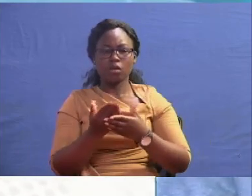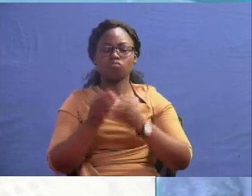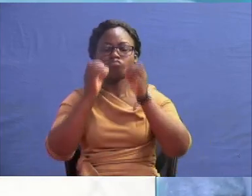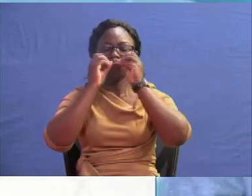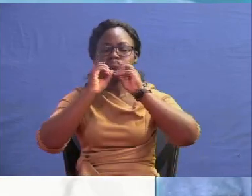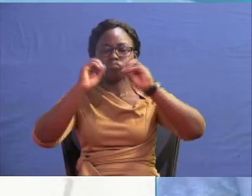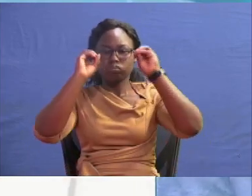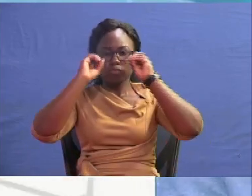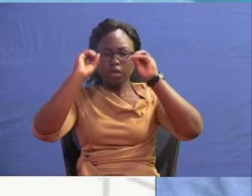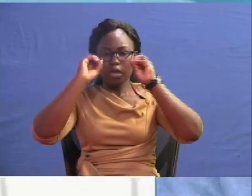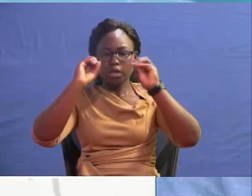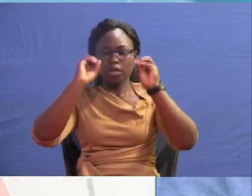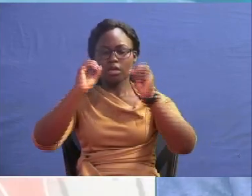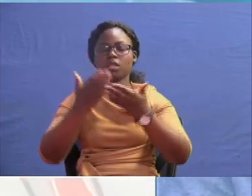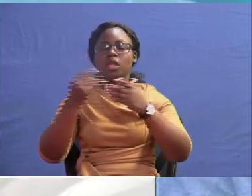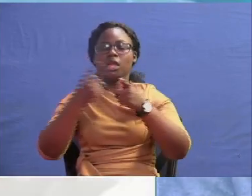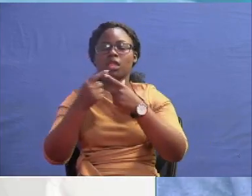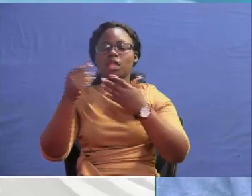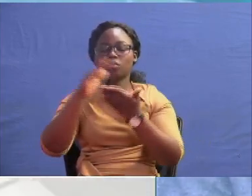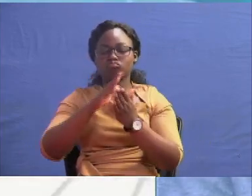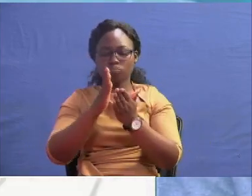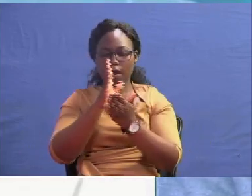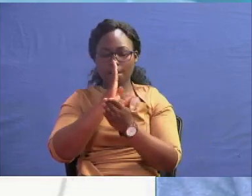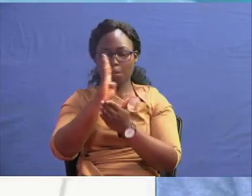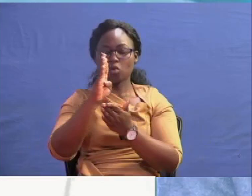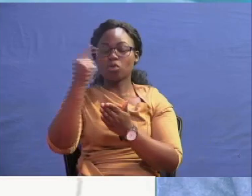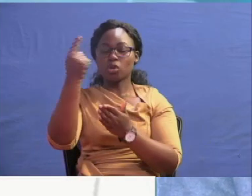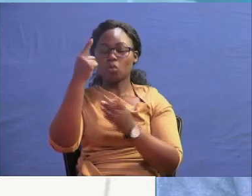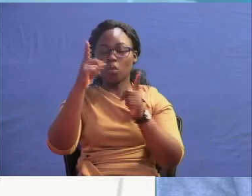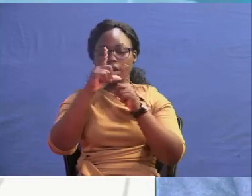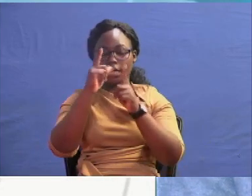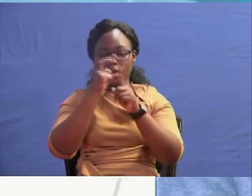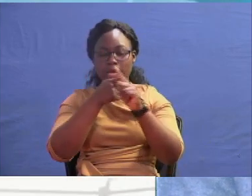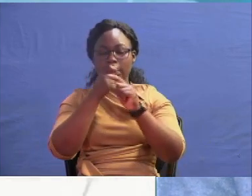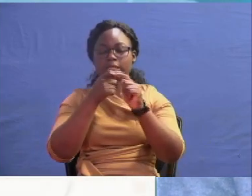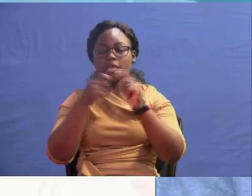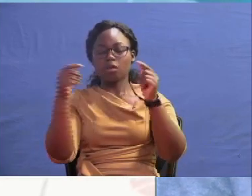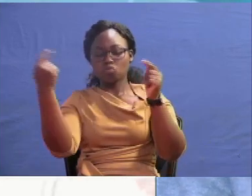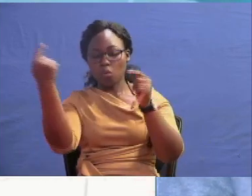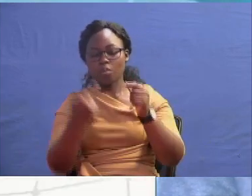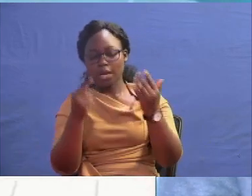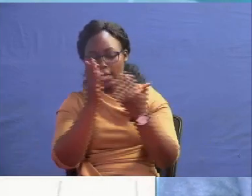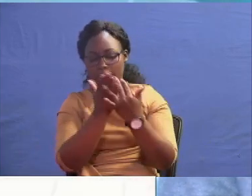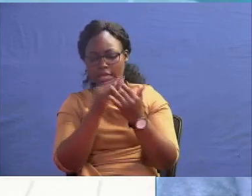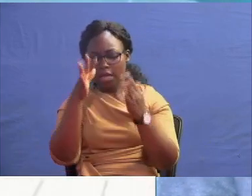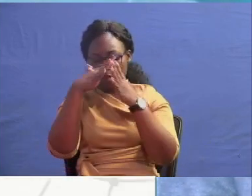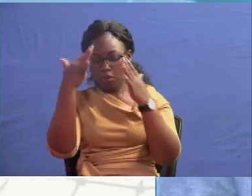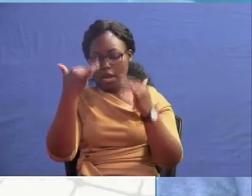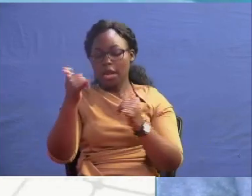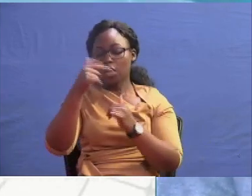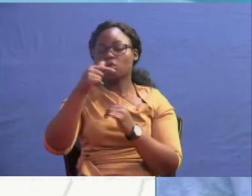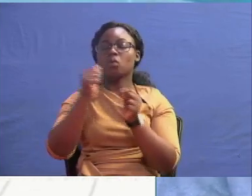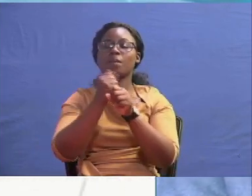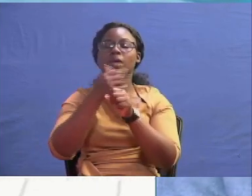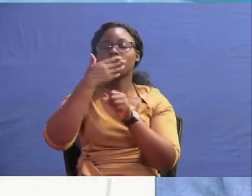go ahead and borrow more than he borrowed in one term to bridge the same gap. So are you making it better for